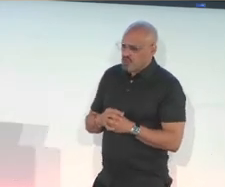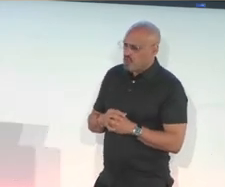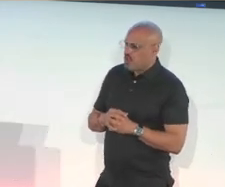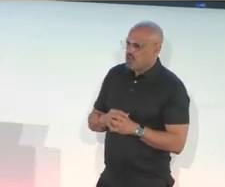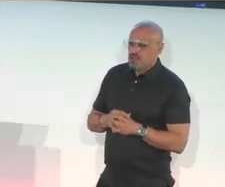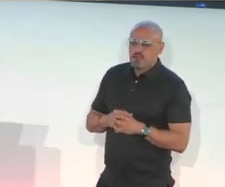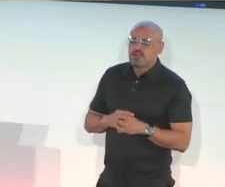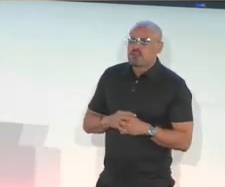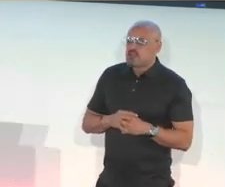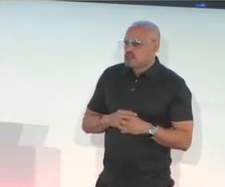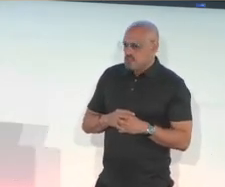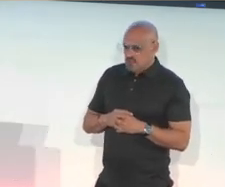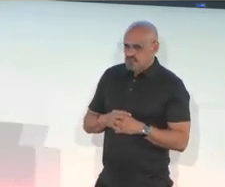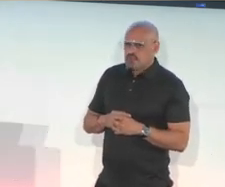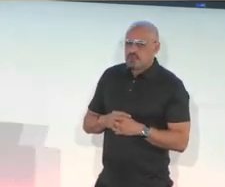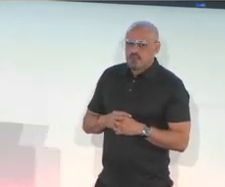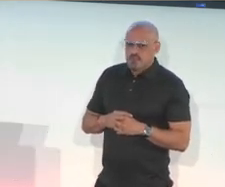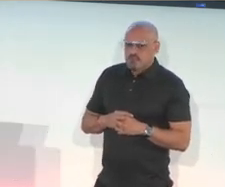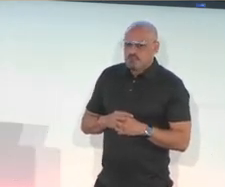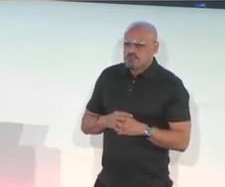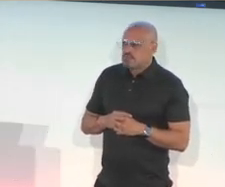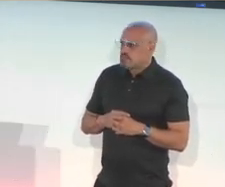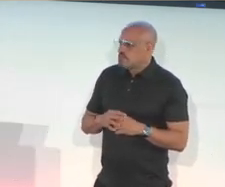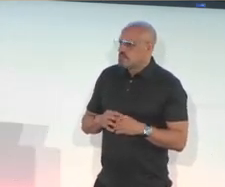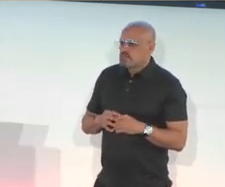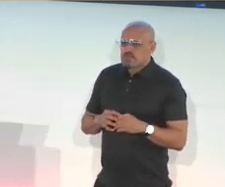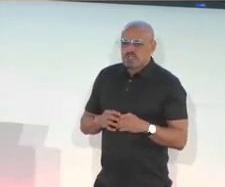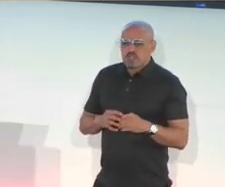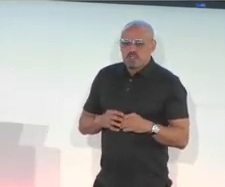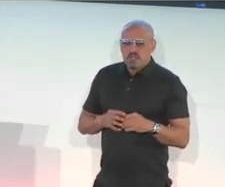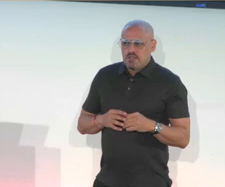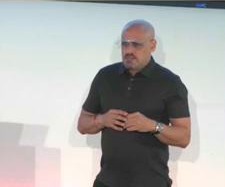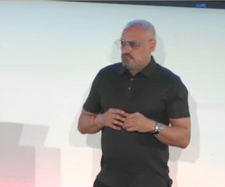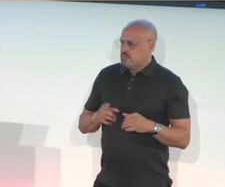Thank you. Hello.